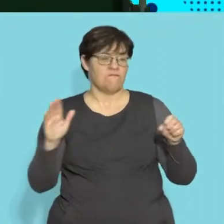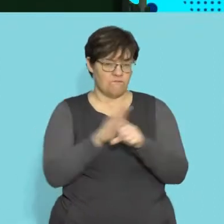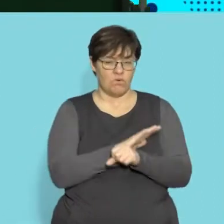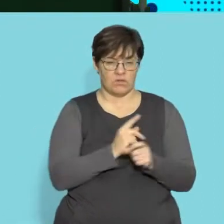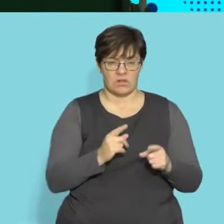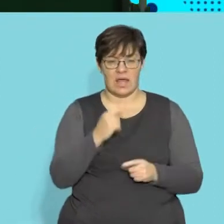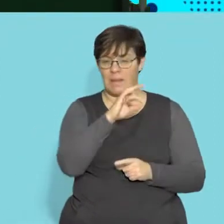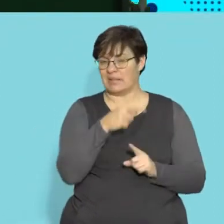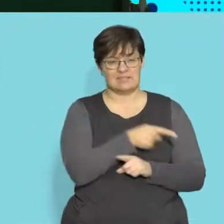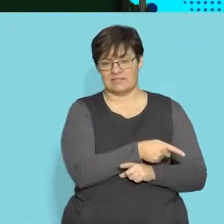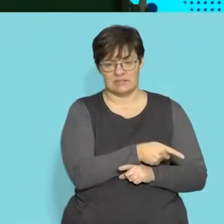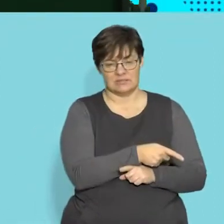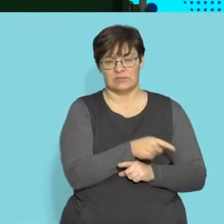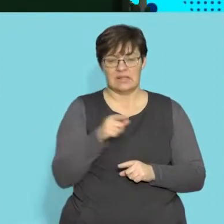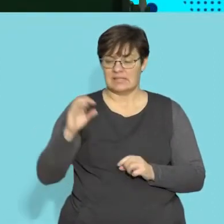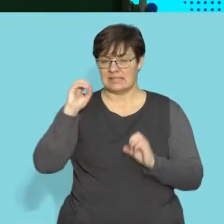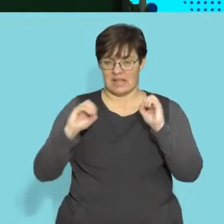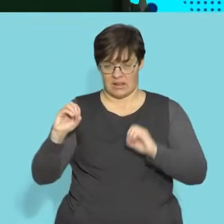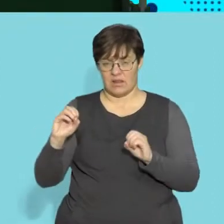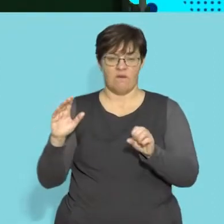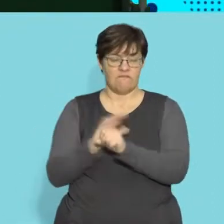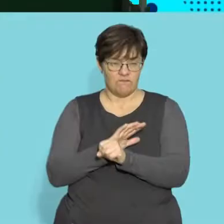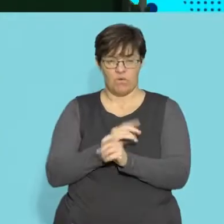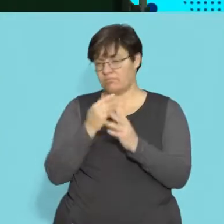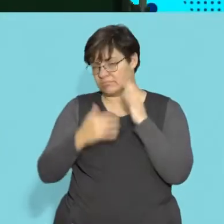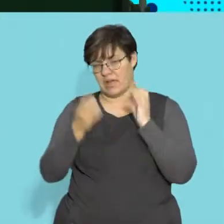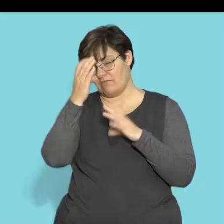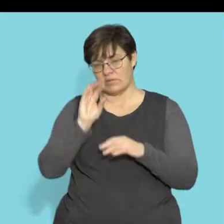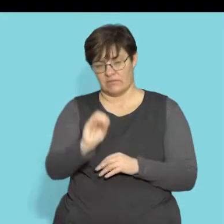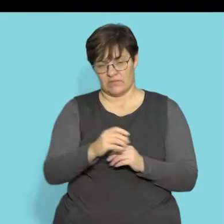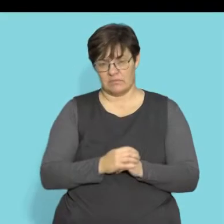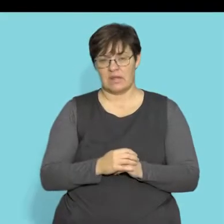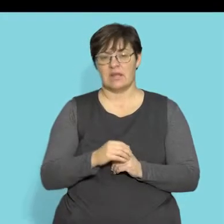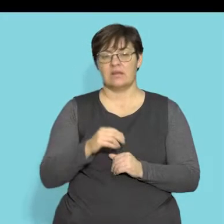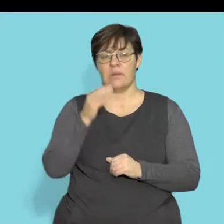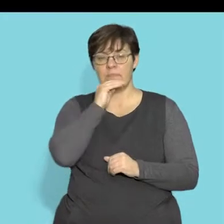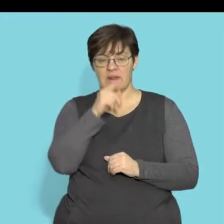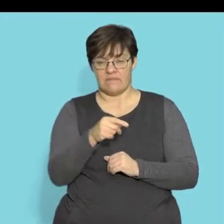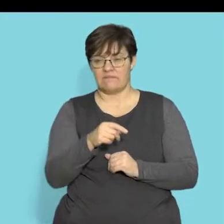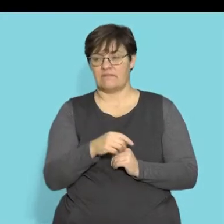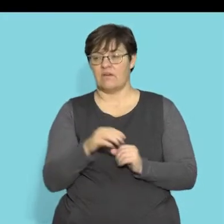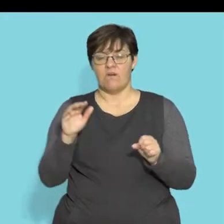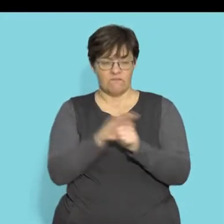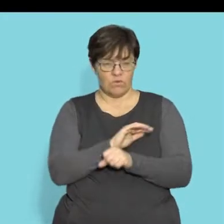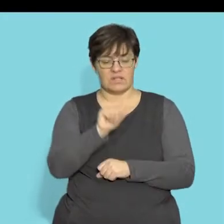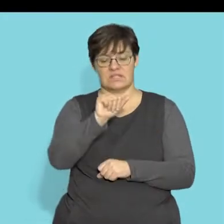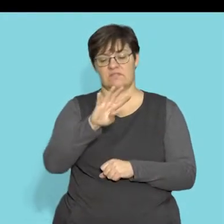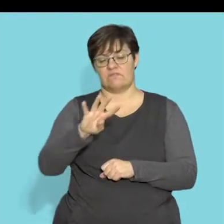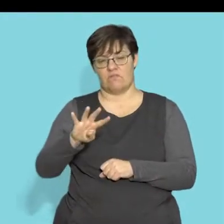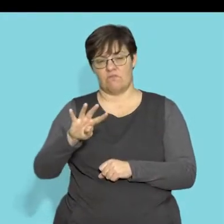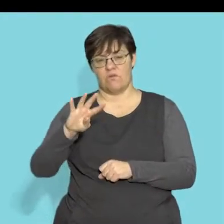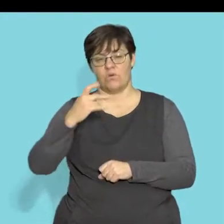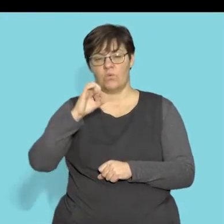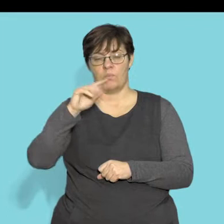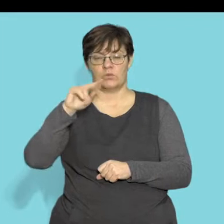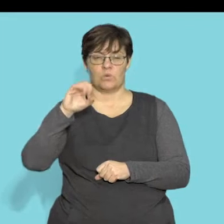as gametes. So this is a cell that has a full set of genetic information. So it would mean that it would have a full complement of